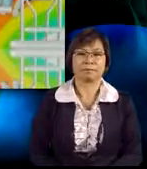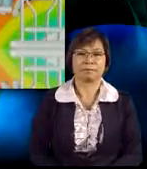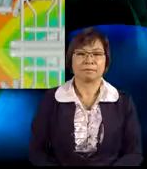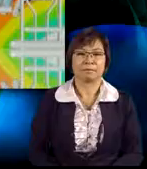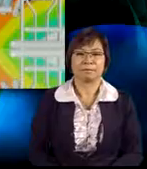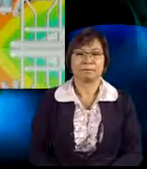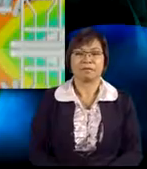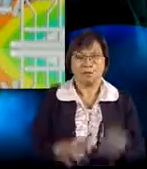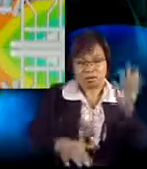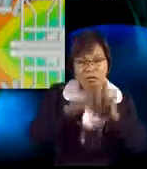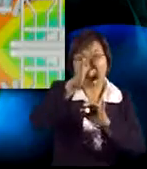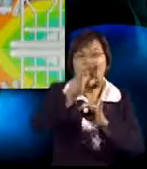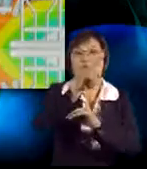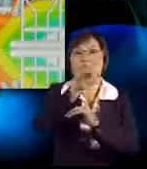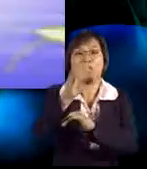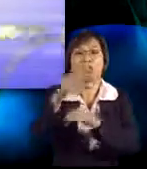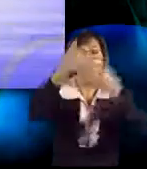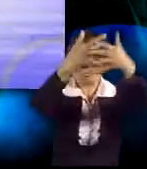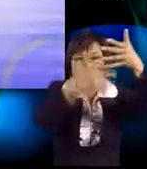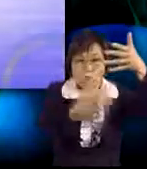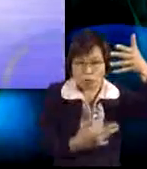Find the volume of the following solid.